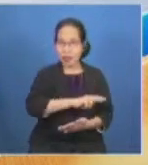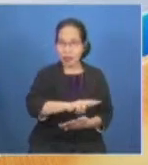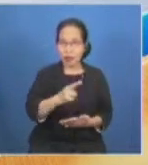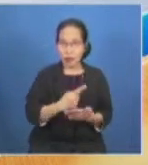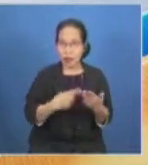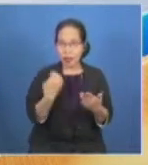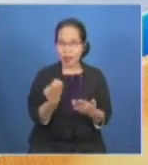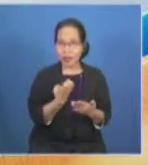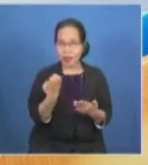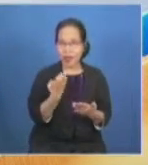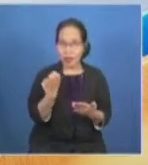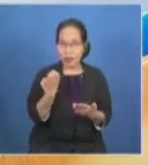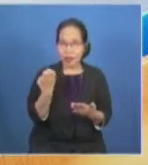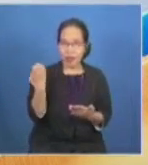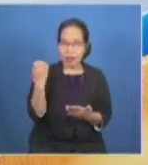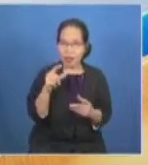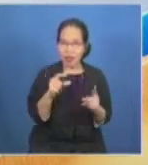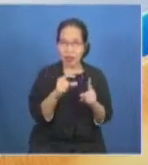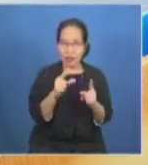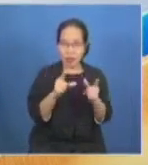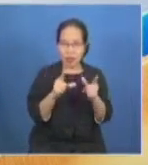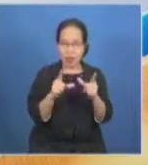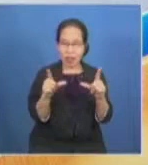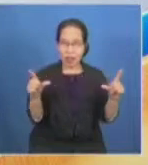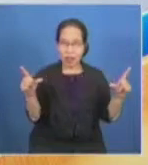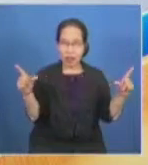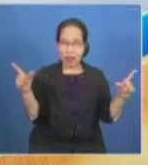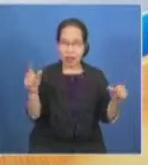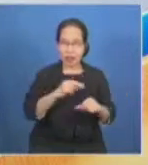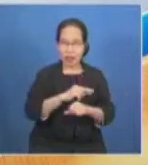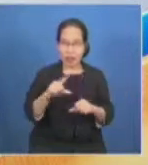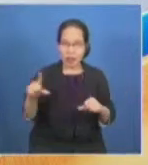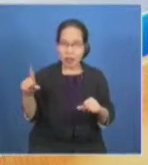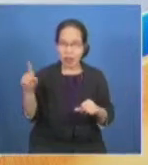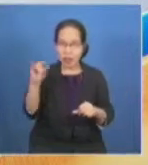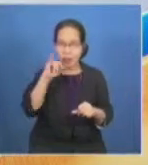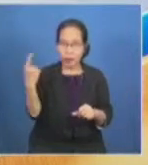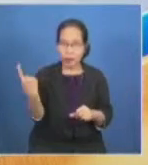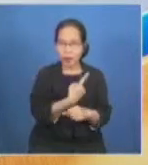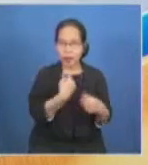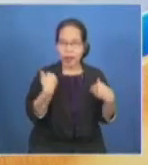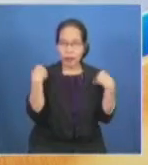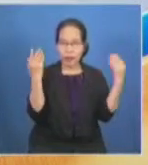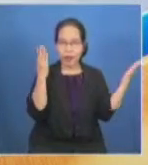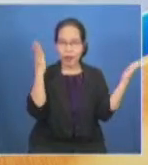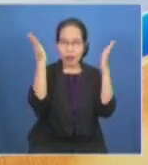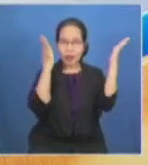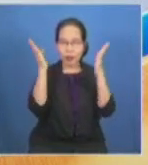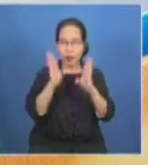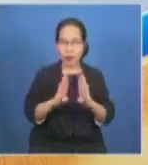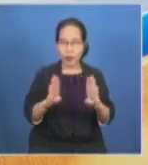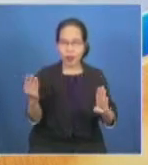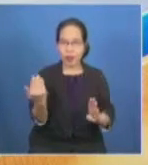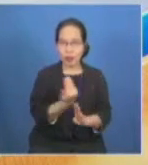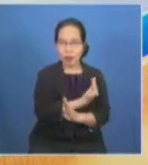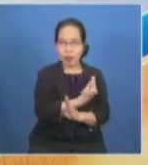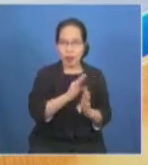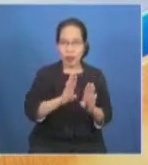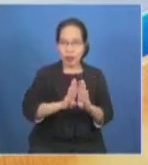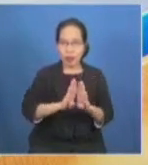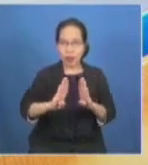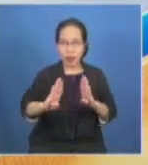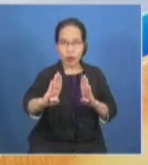it is that we can do to serve you, whatever your religion, your language, your nationality, if there's anything we can do to serve